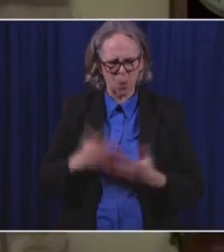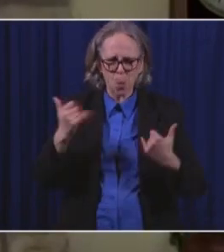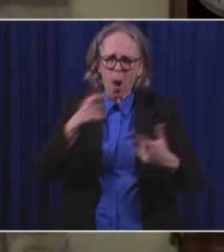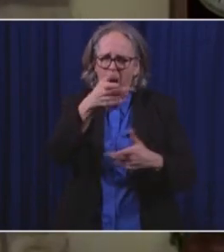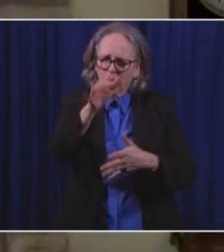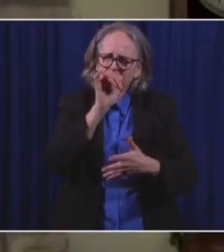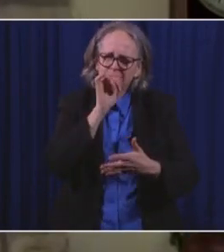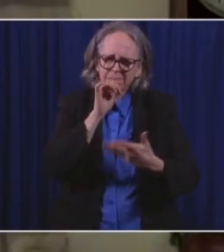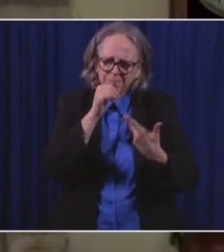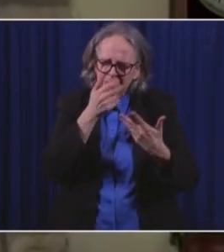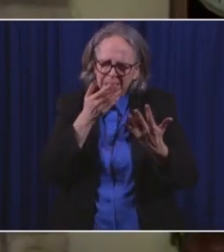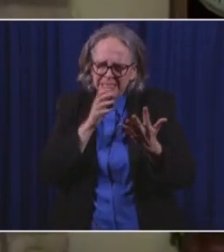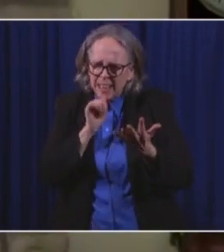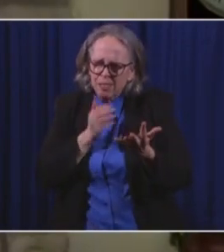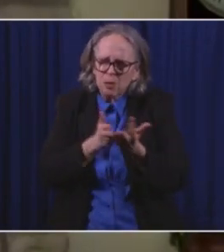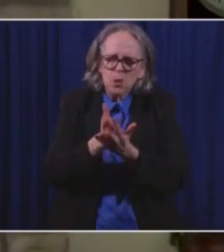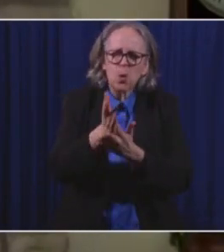in.